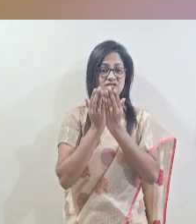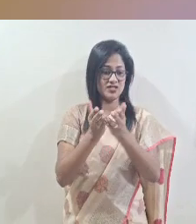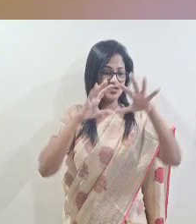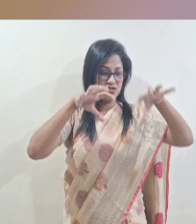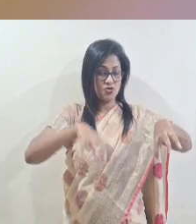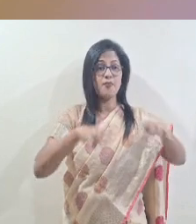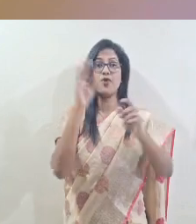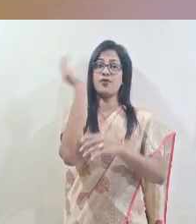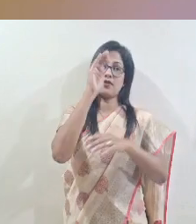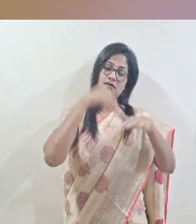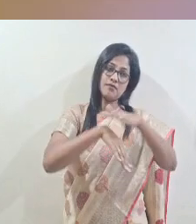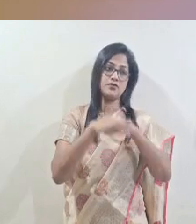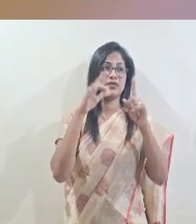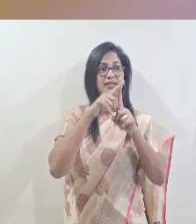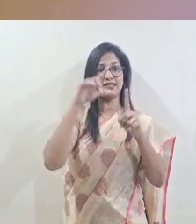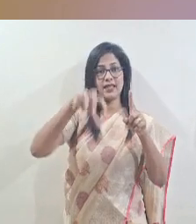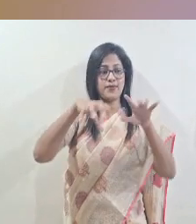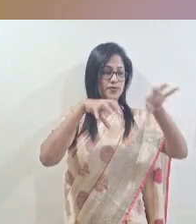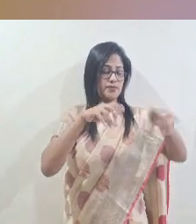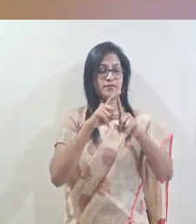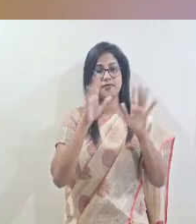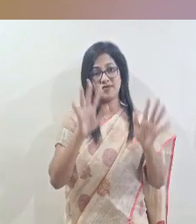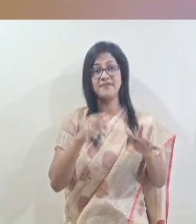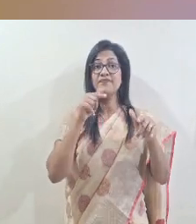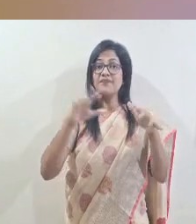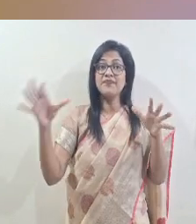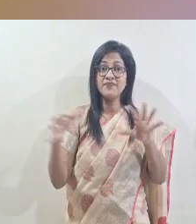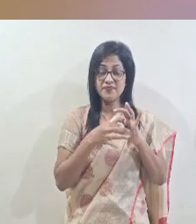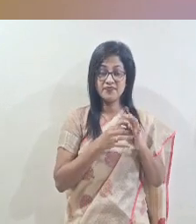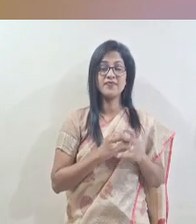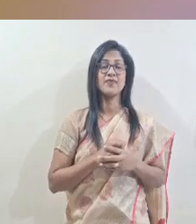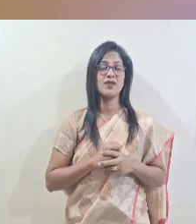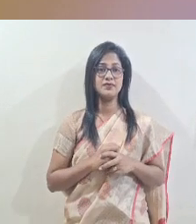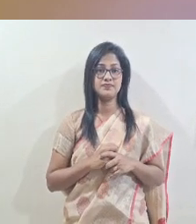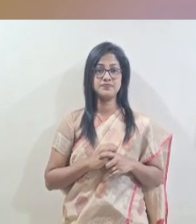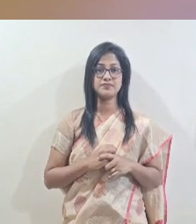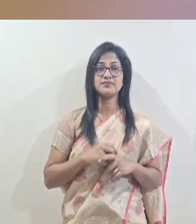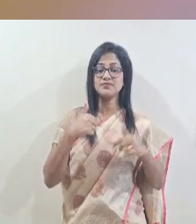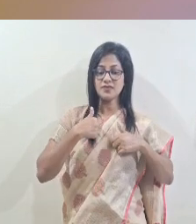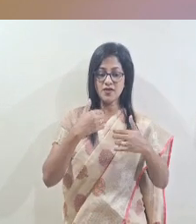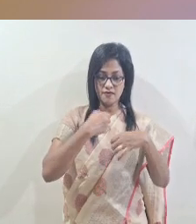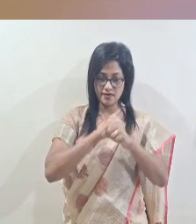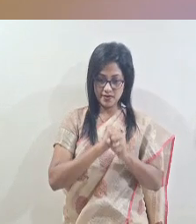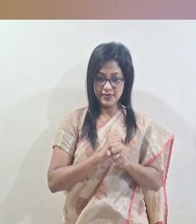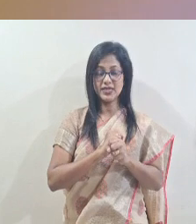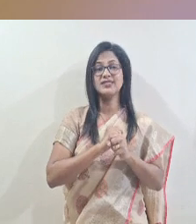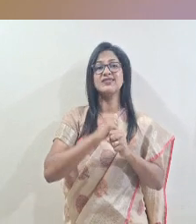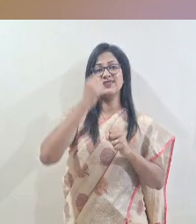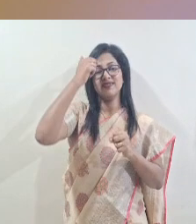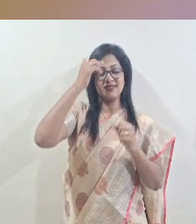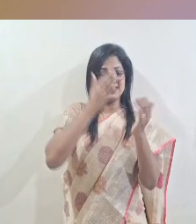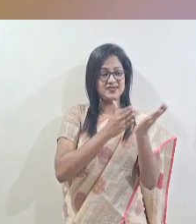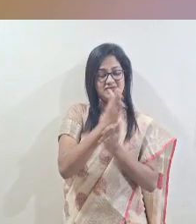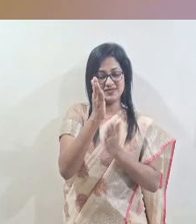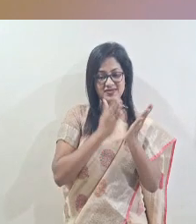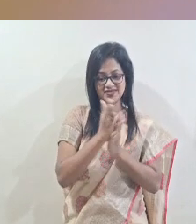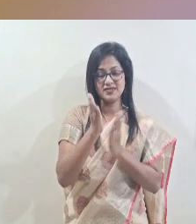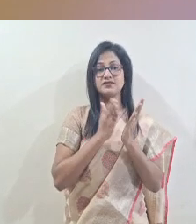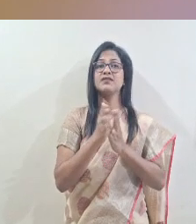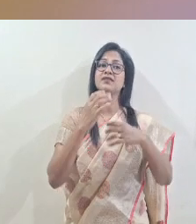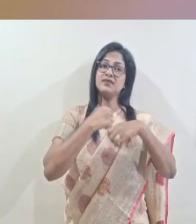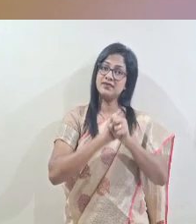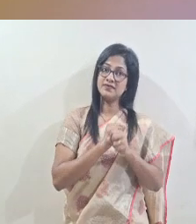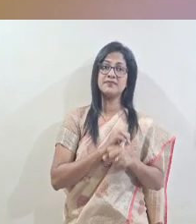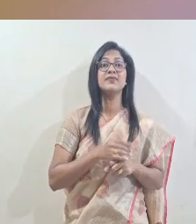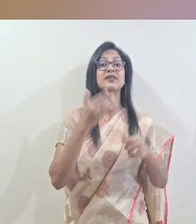in the Nagpur region. So for these parameters, we prepared thematic maps in the raster form.